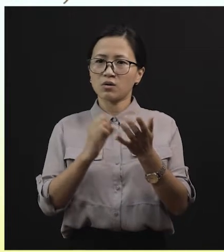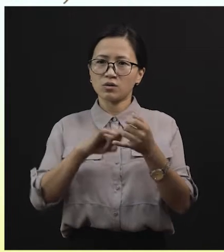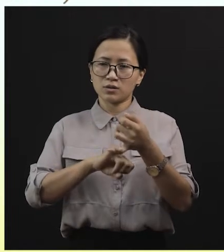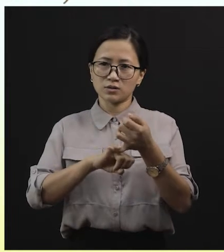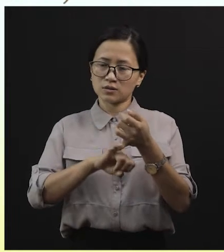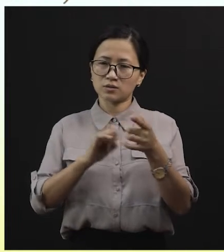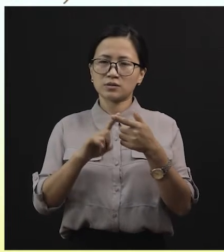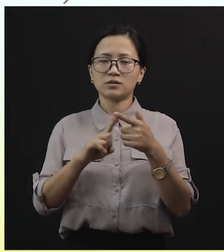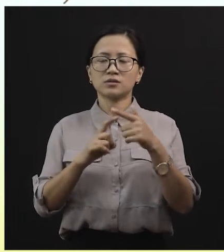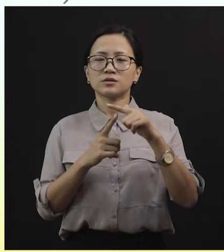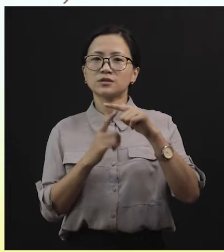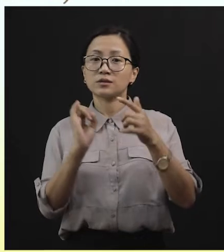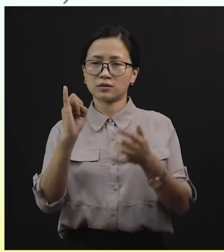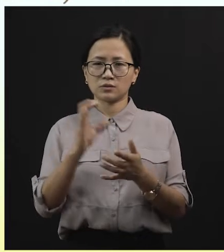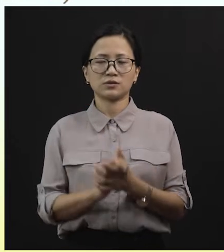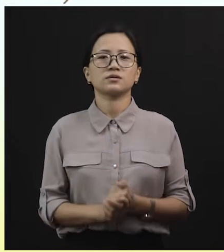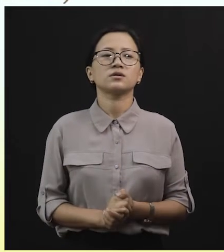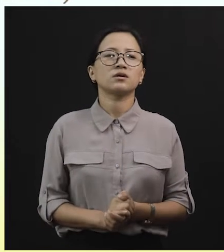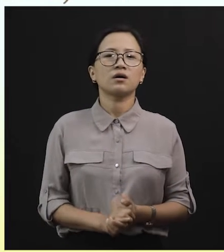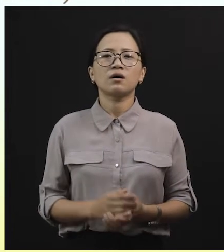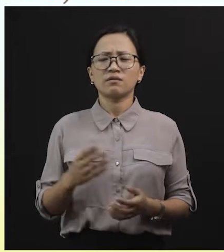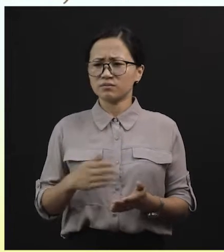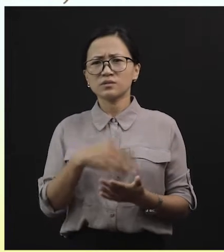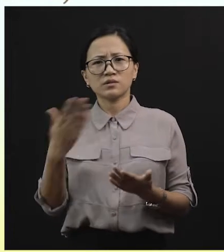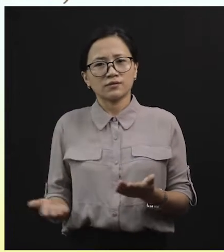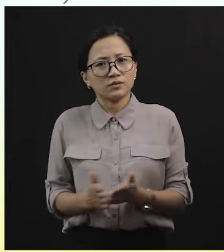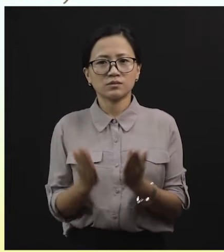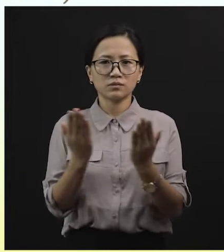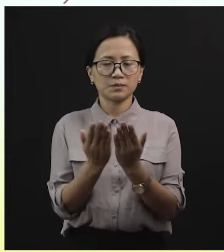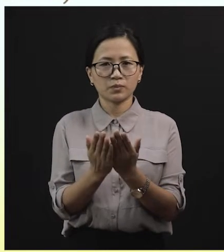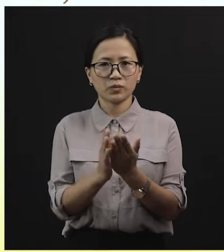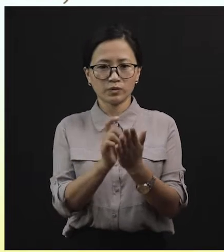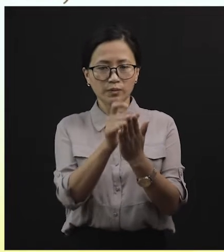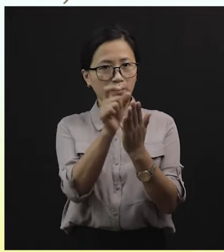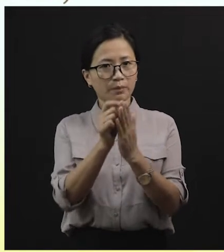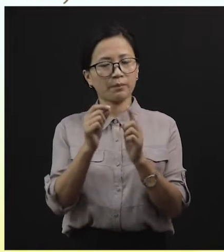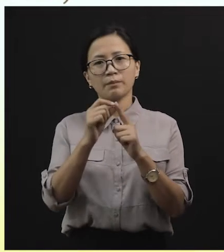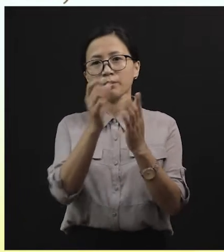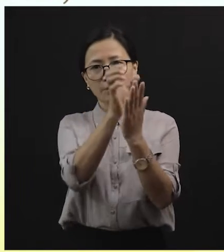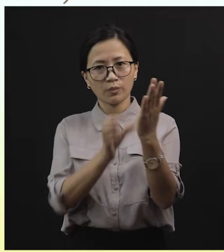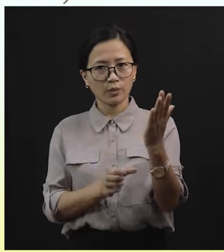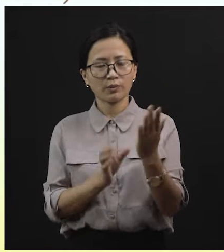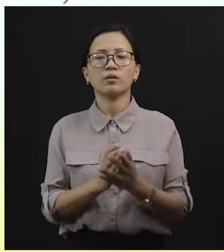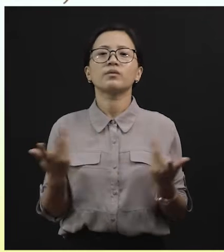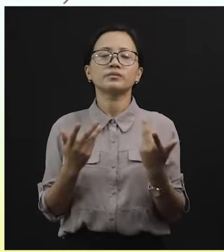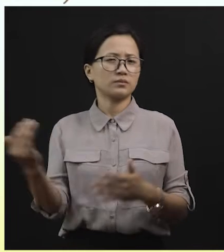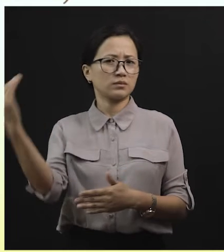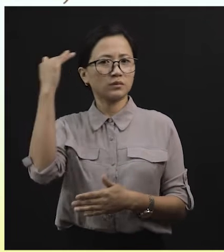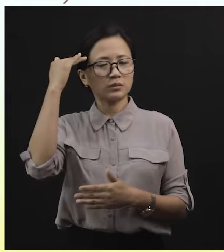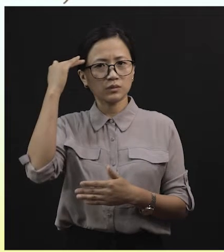start, after reading the poem, what did you understand? We have the poem have told us